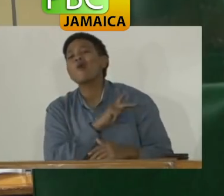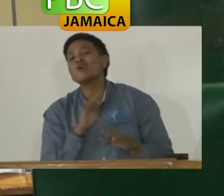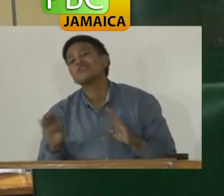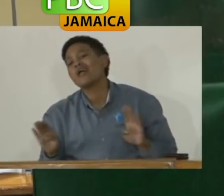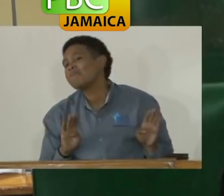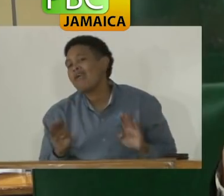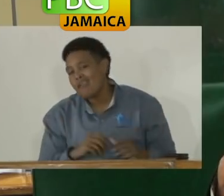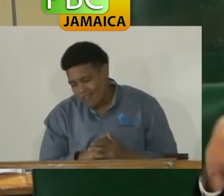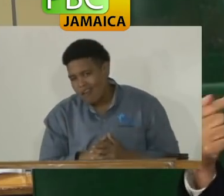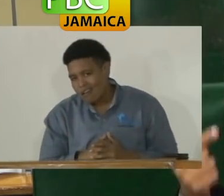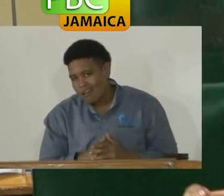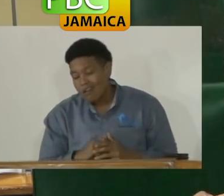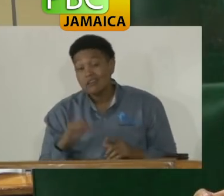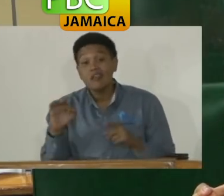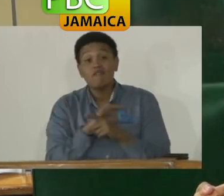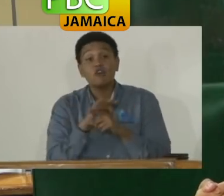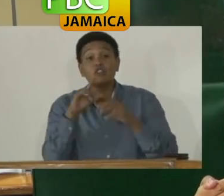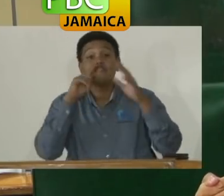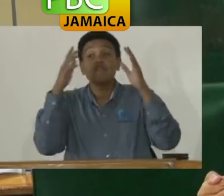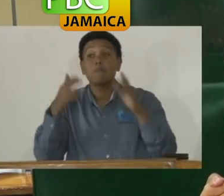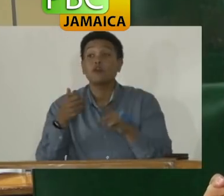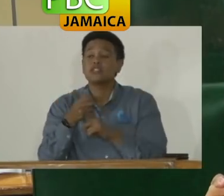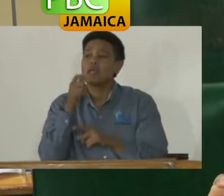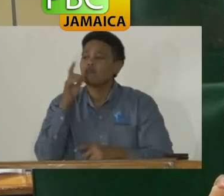of the behavior of the infected.